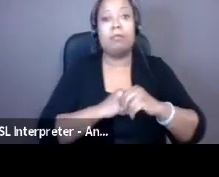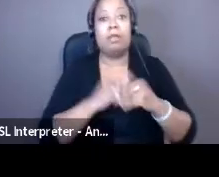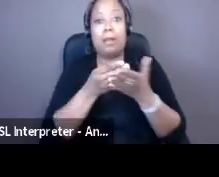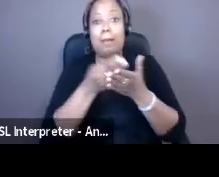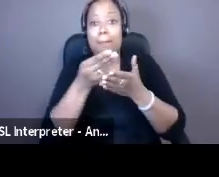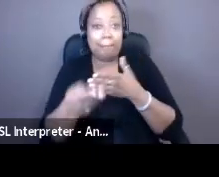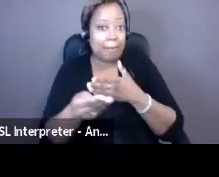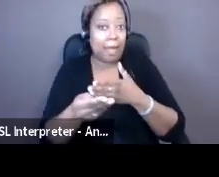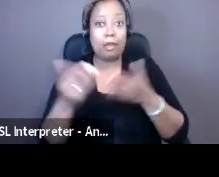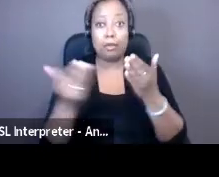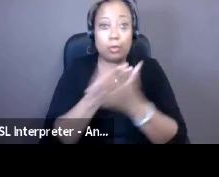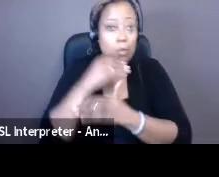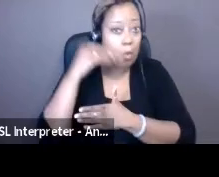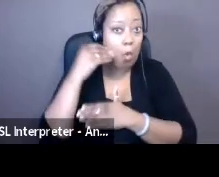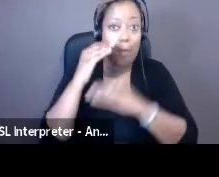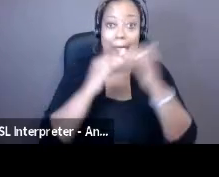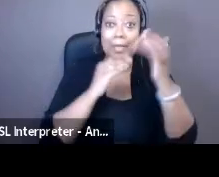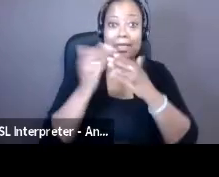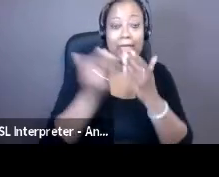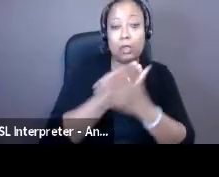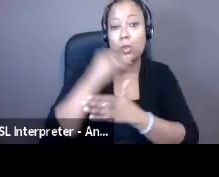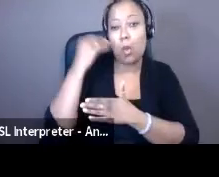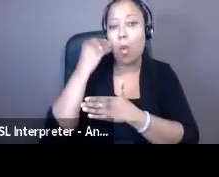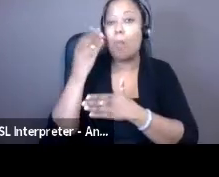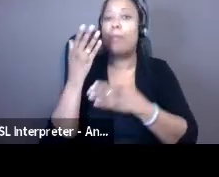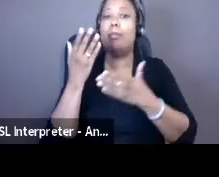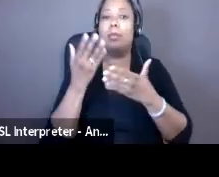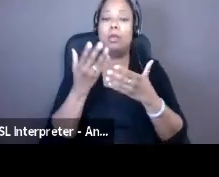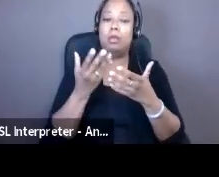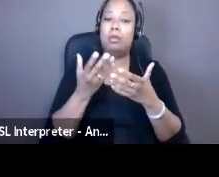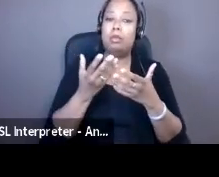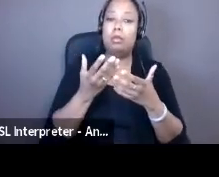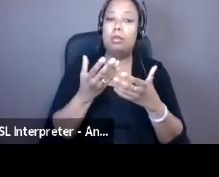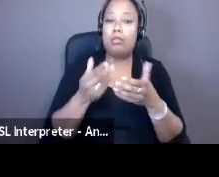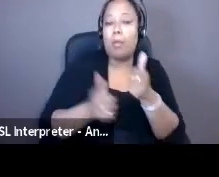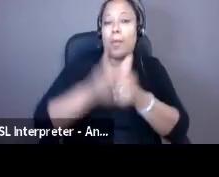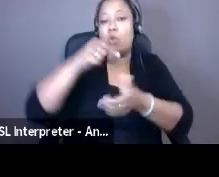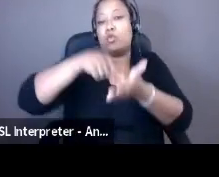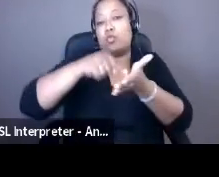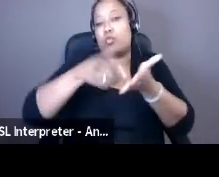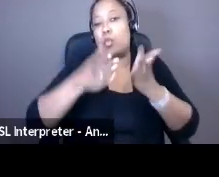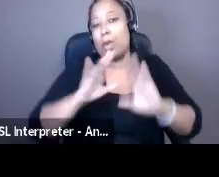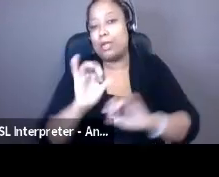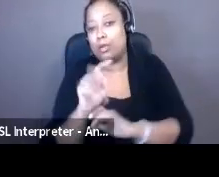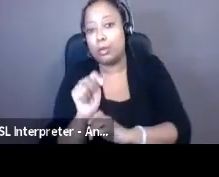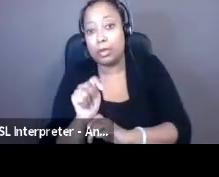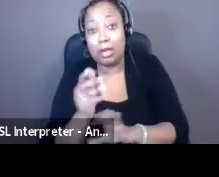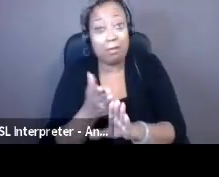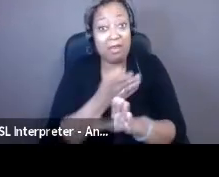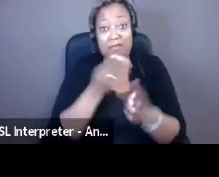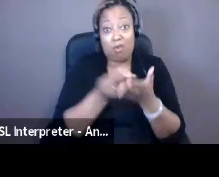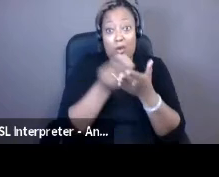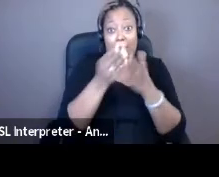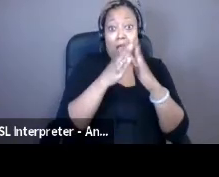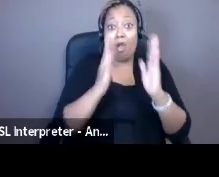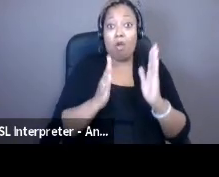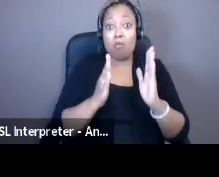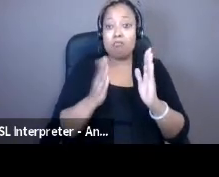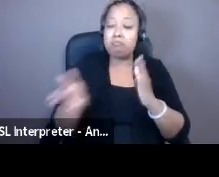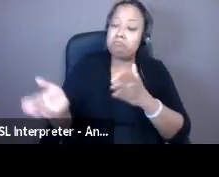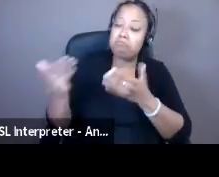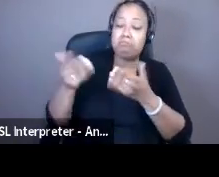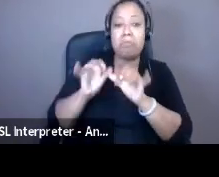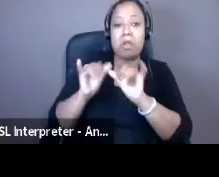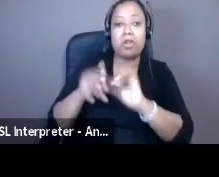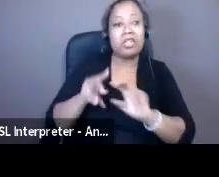home. What is the most cost-effective way to do something? Even before you buy a house, you can have an architect look at it and do a little bit of an